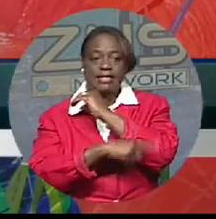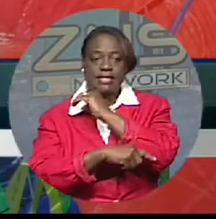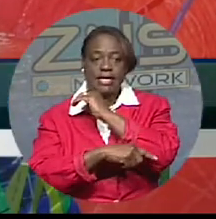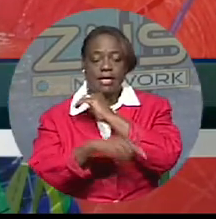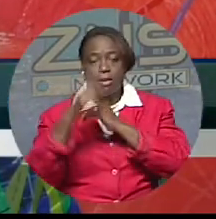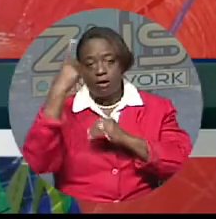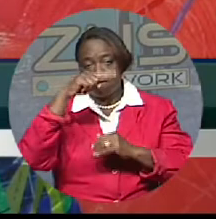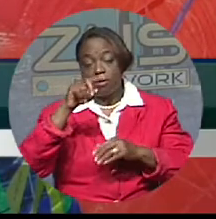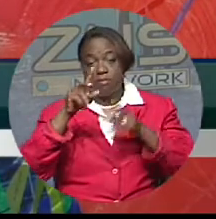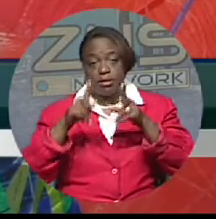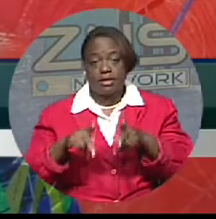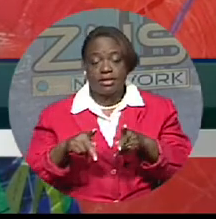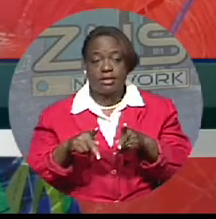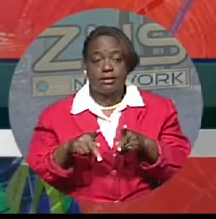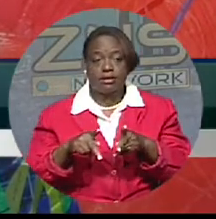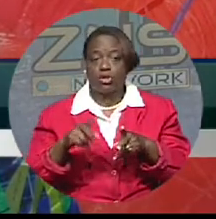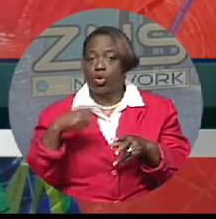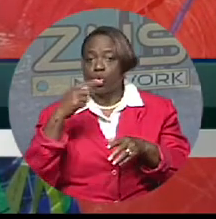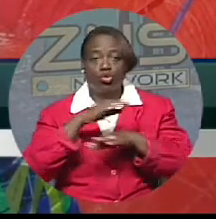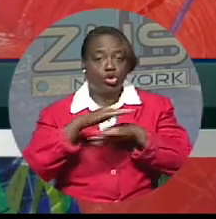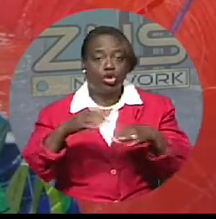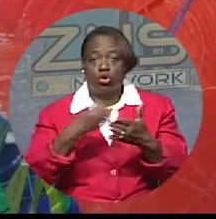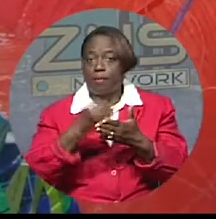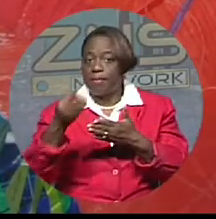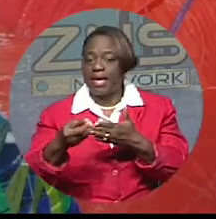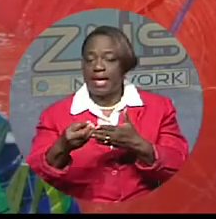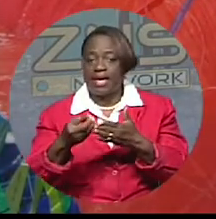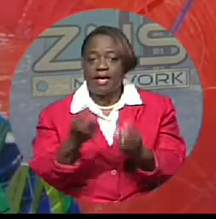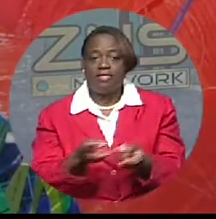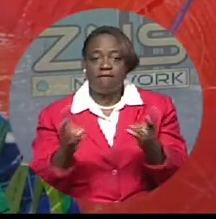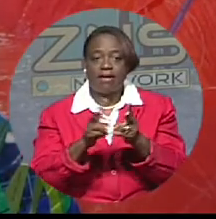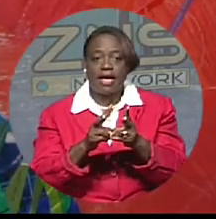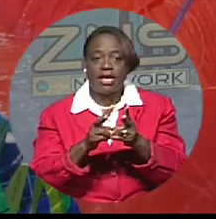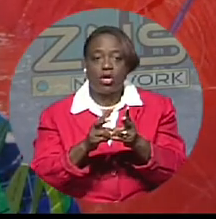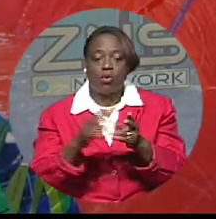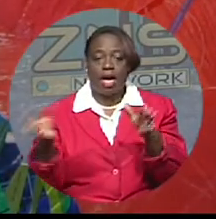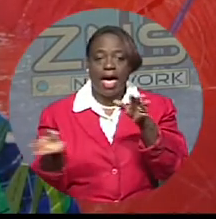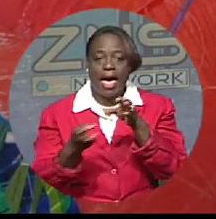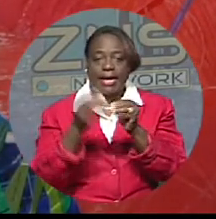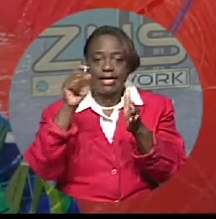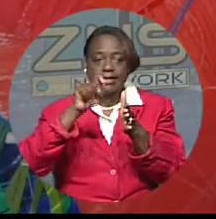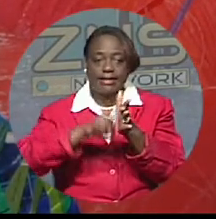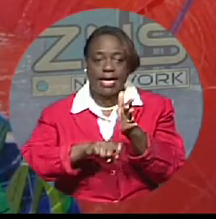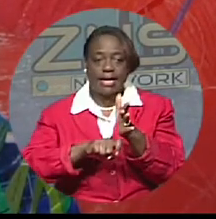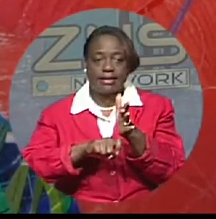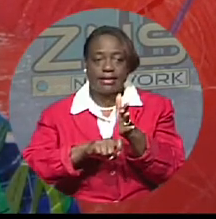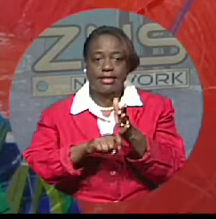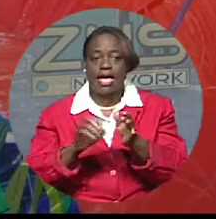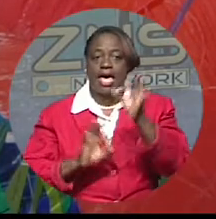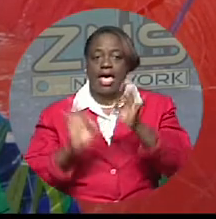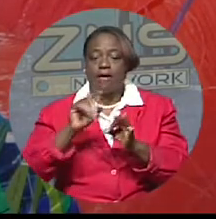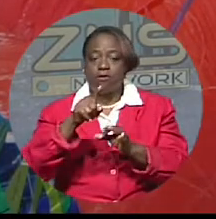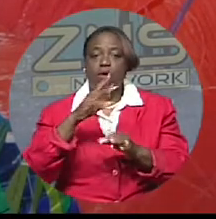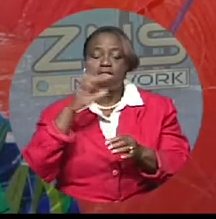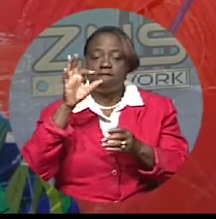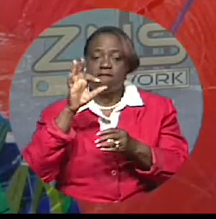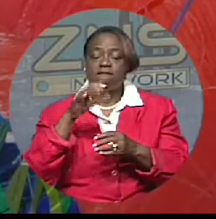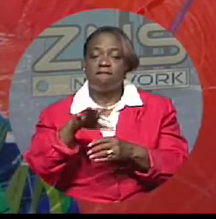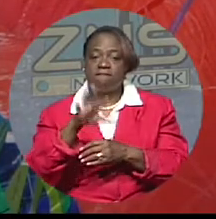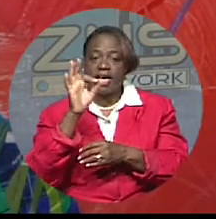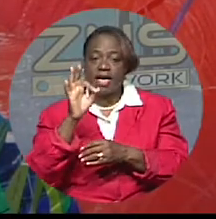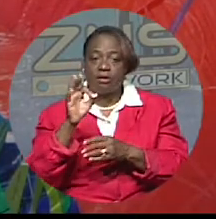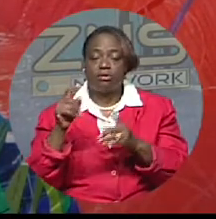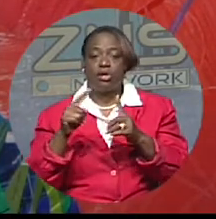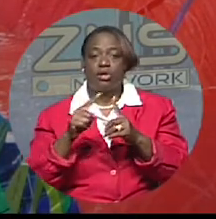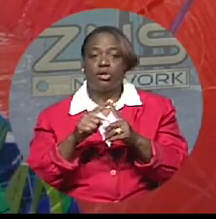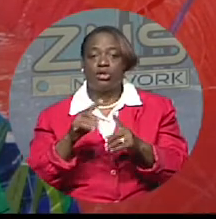collecting value-added tax, and by extension, a customs officer is a VAT officer. And so if you're found to be corrupt, the